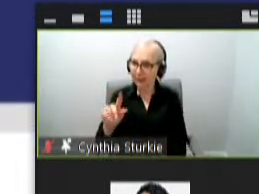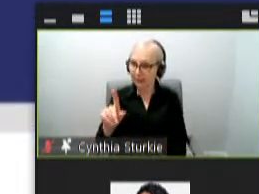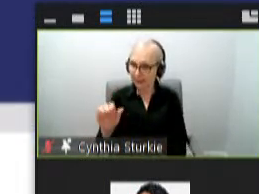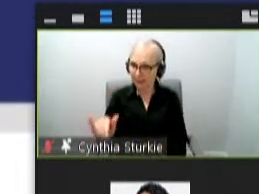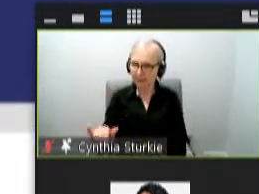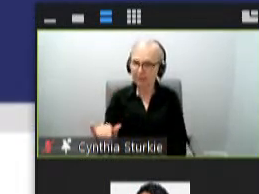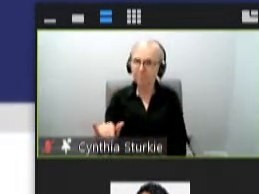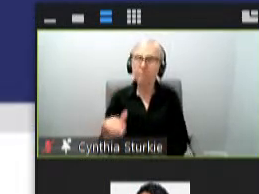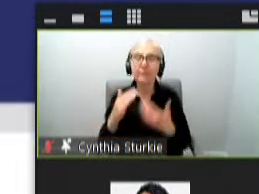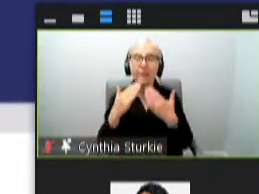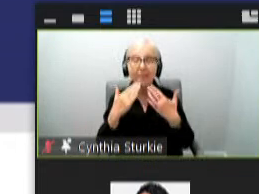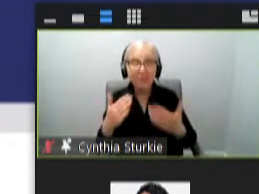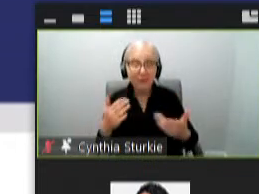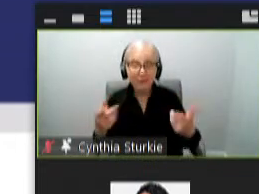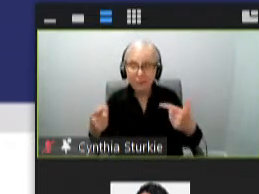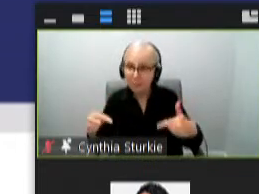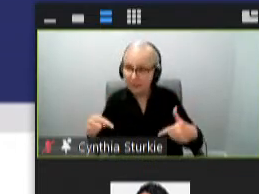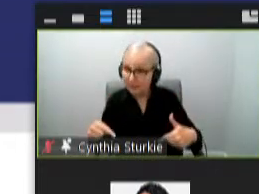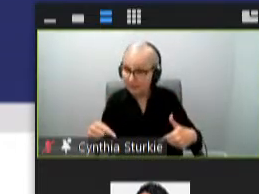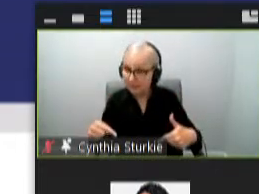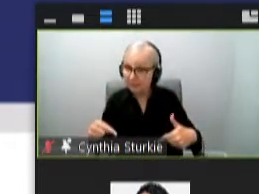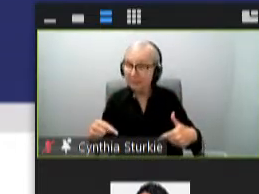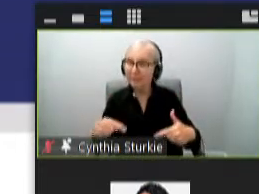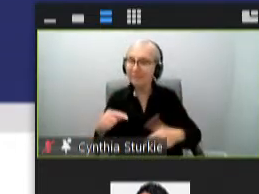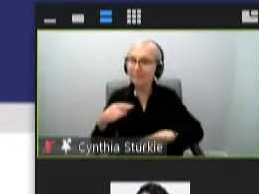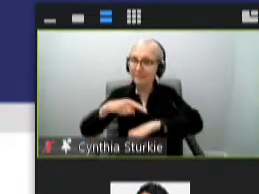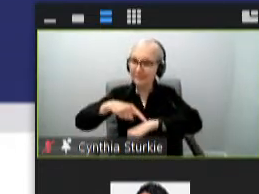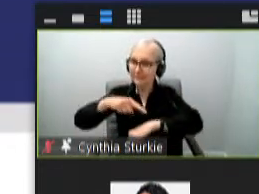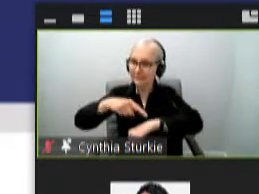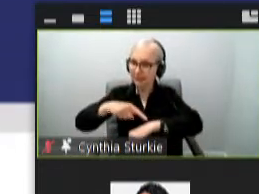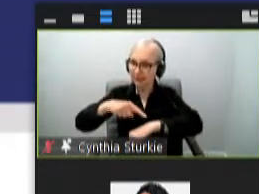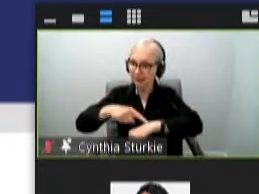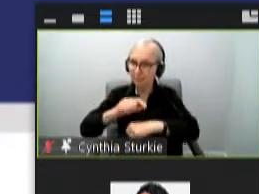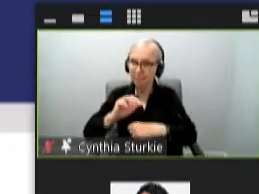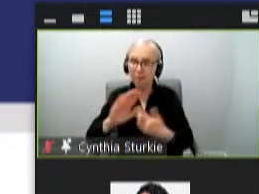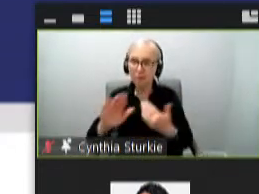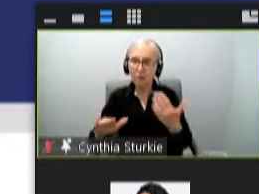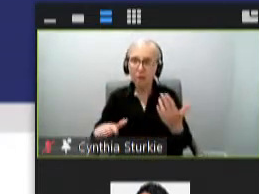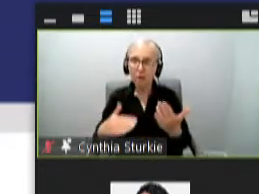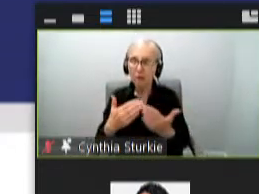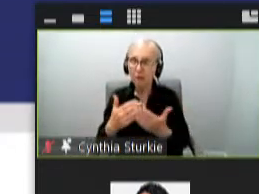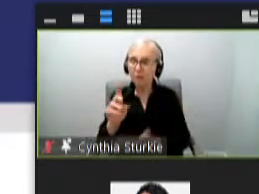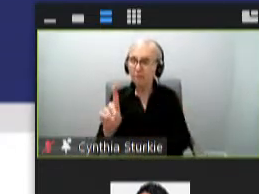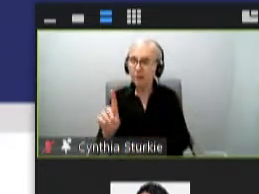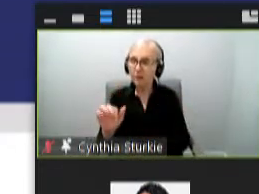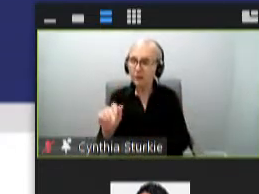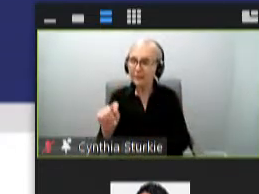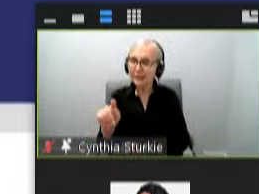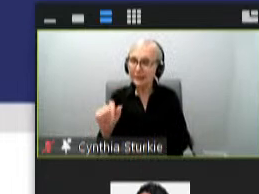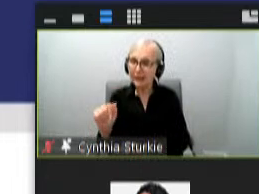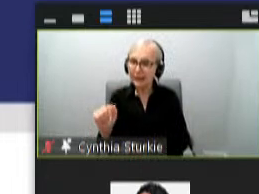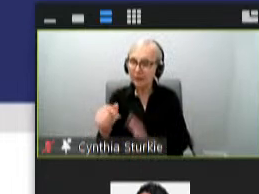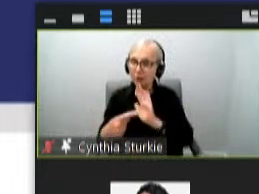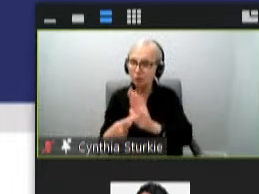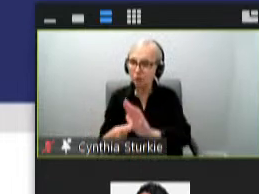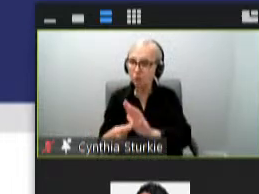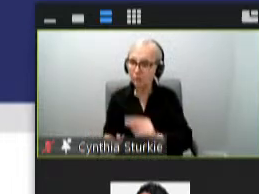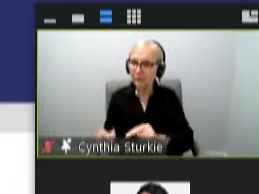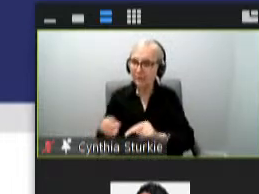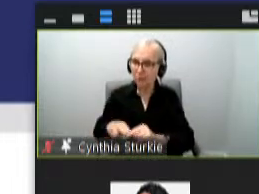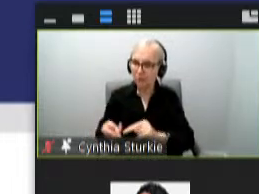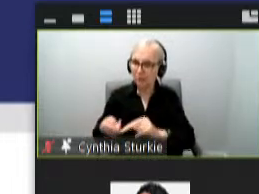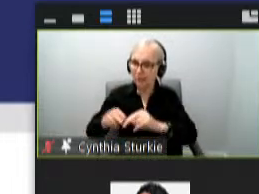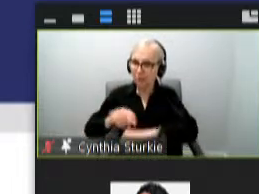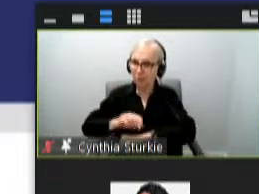Good morning. Thank you for being here. So at this time, really all of our data sources are showing an increase in